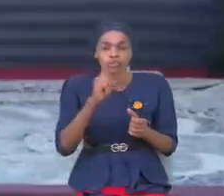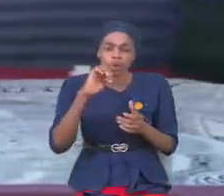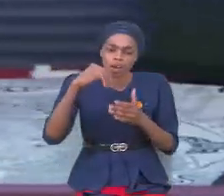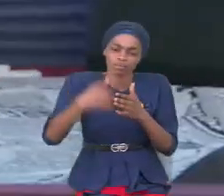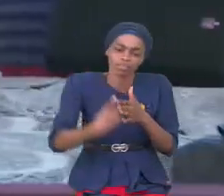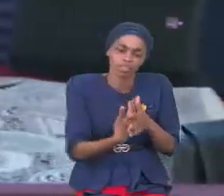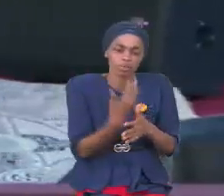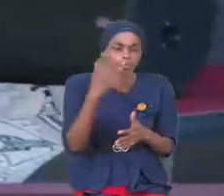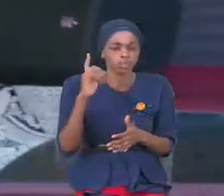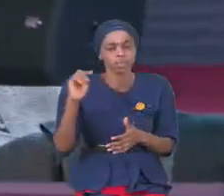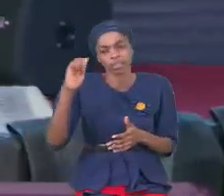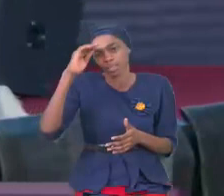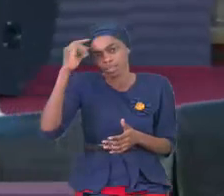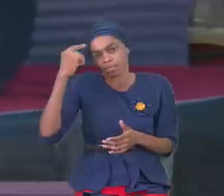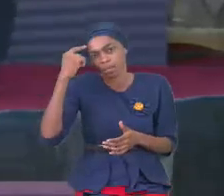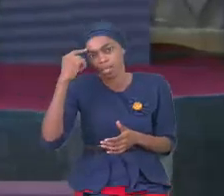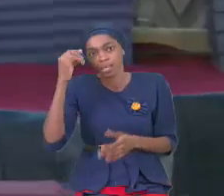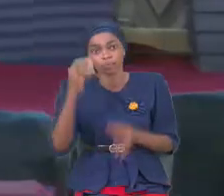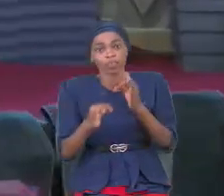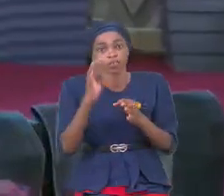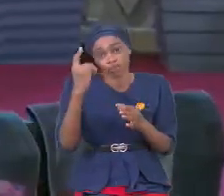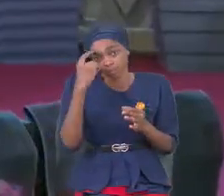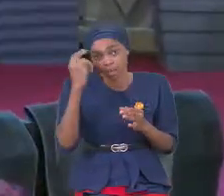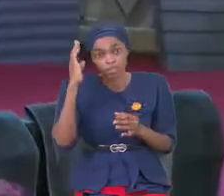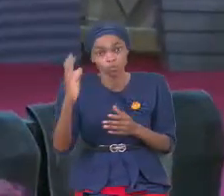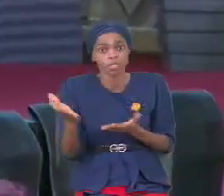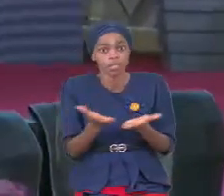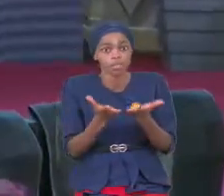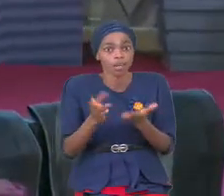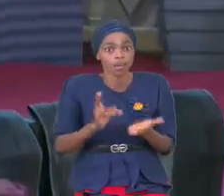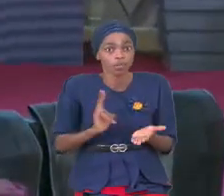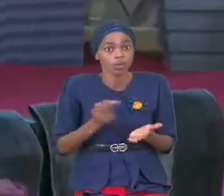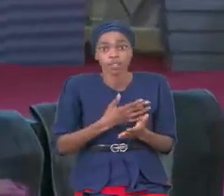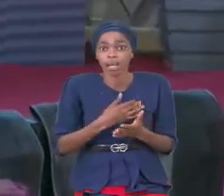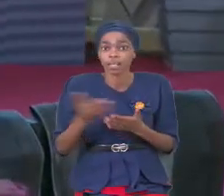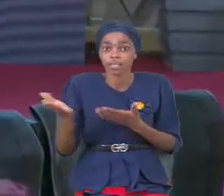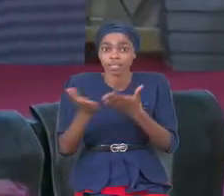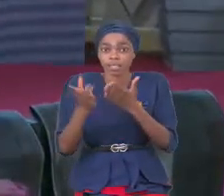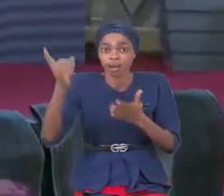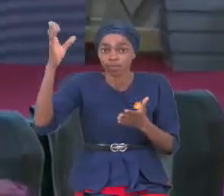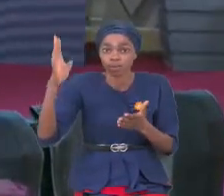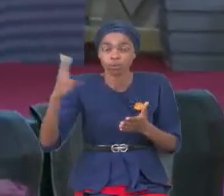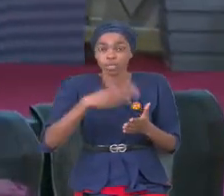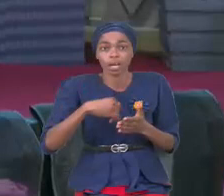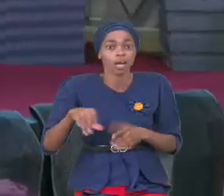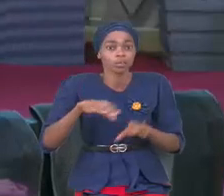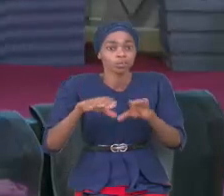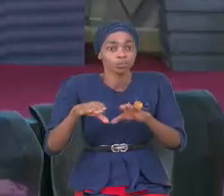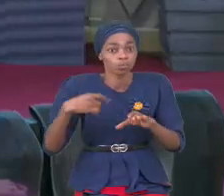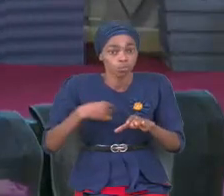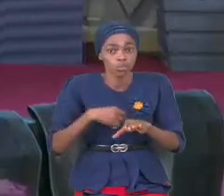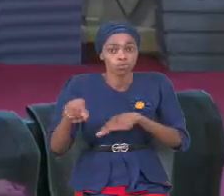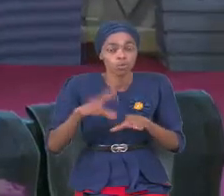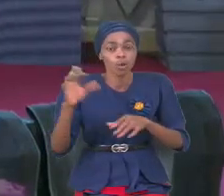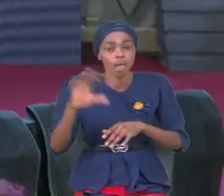to serve us and going to serve the Lord, and we're going to do everything we ought to do, it says, be ye